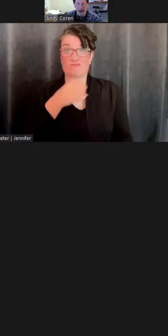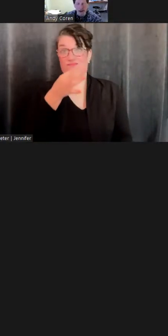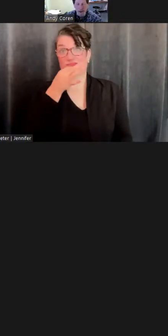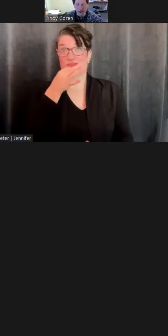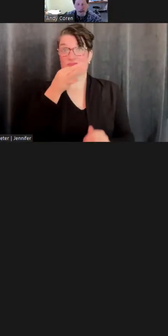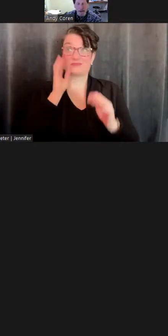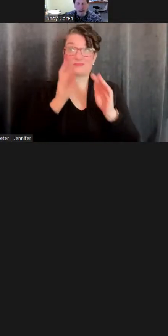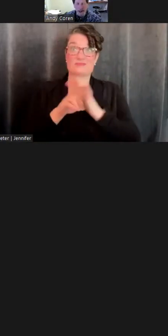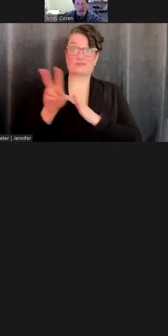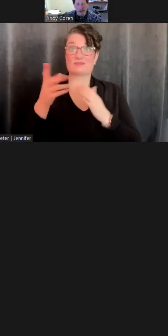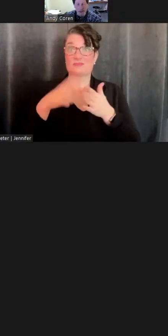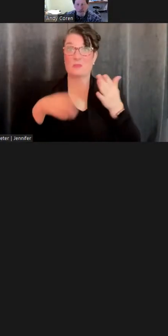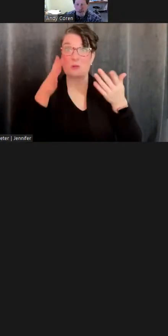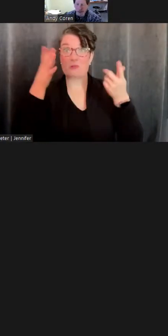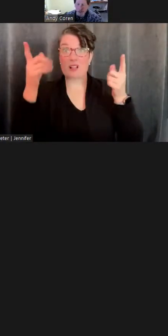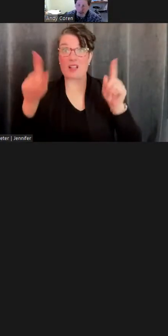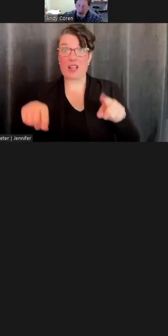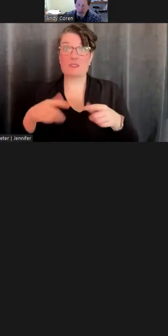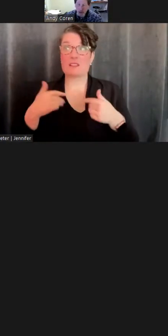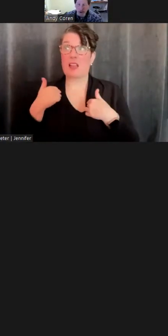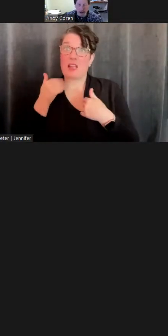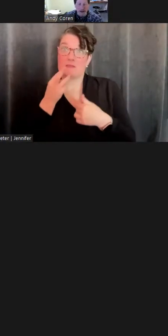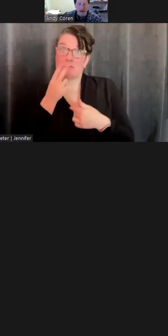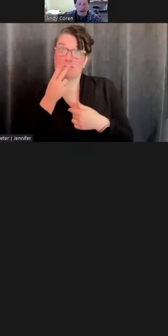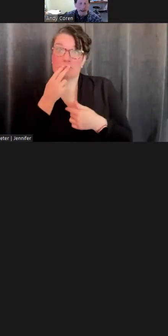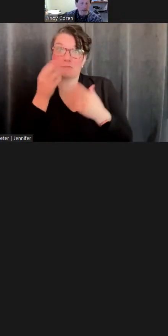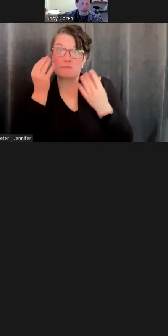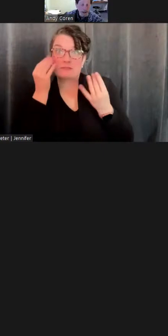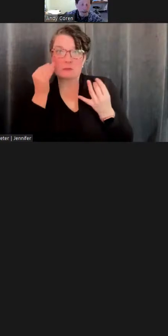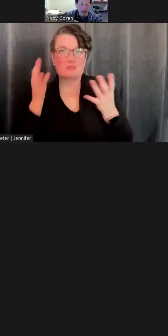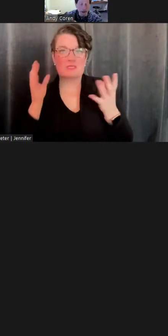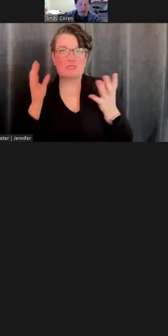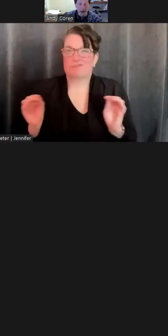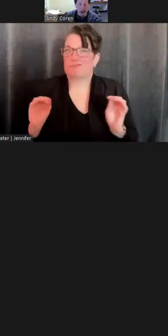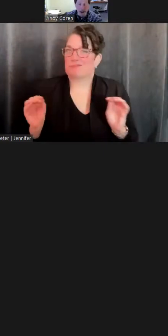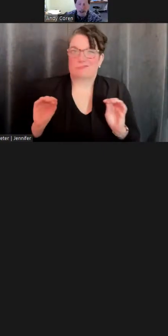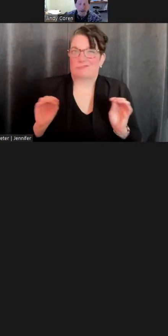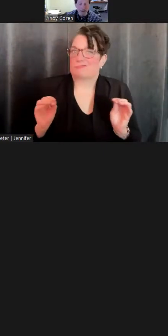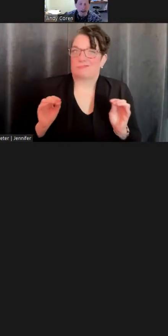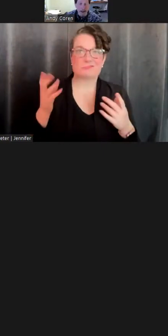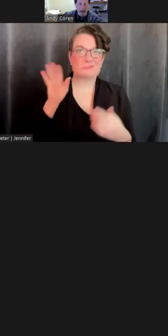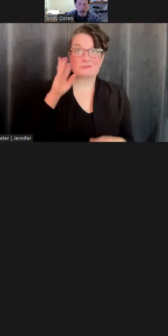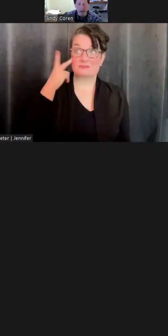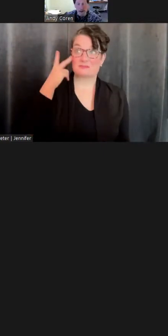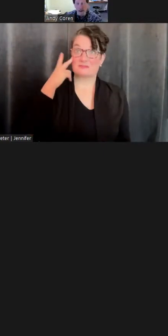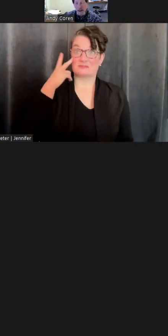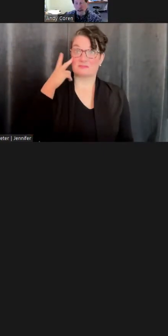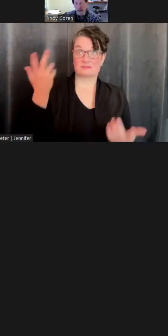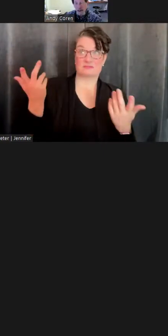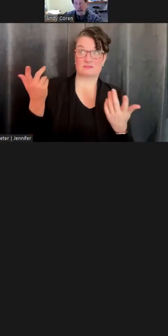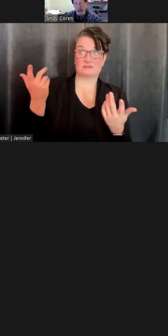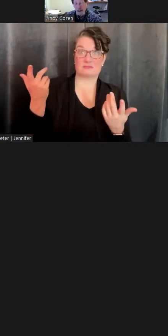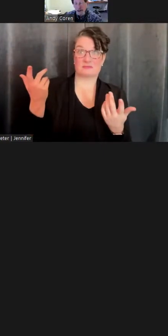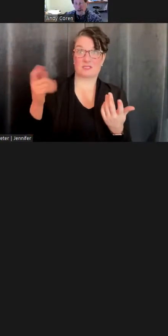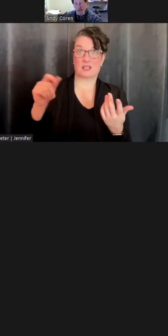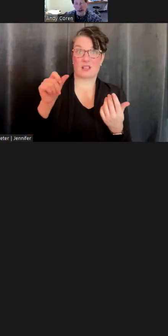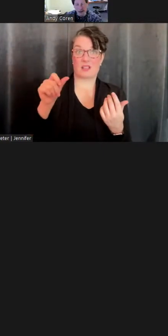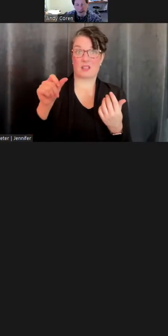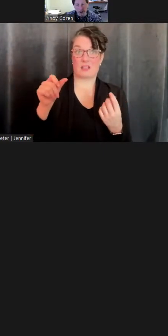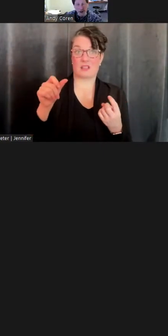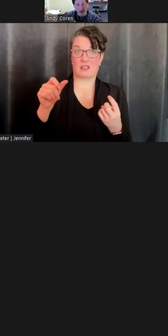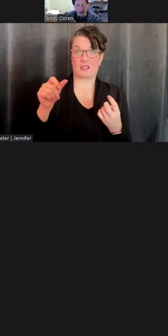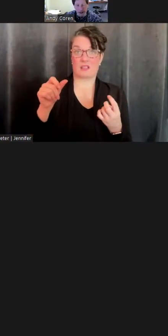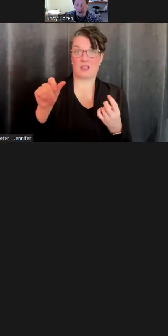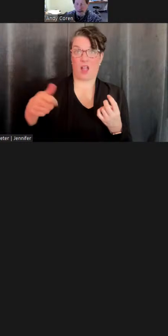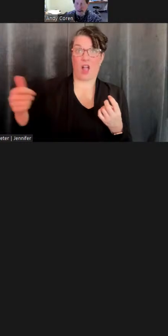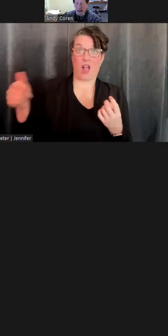happen or how they'll move it. And we'll need to. It'll be dependent also on how threatening other